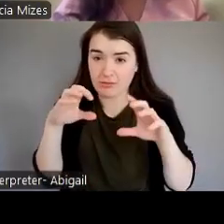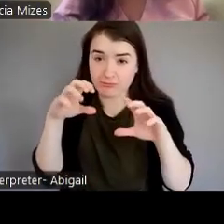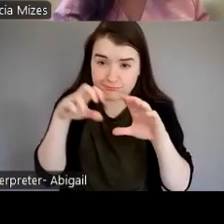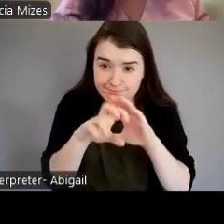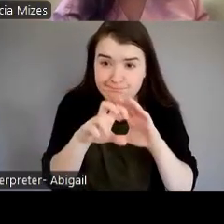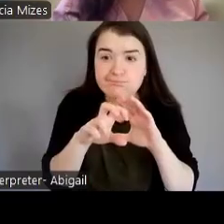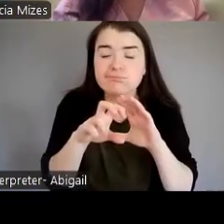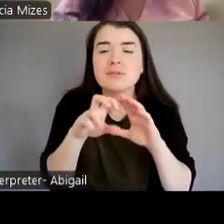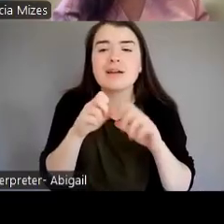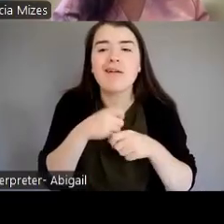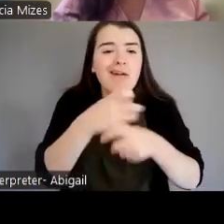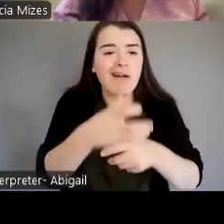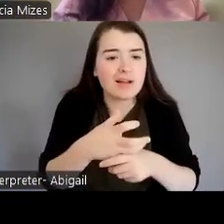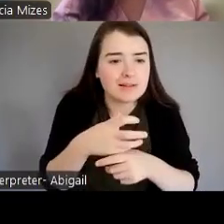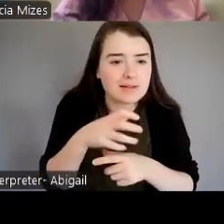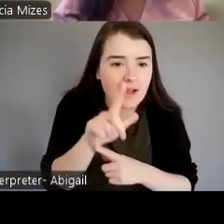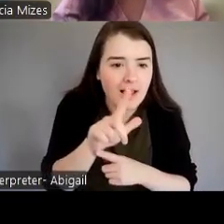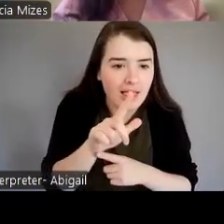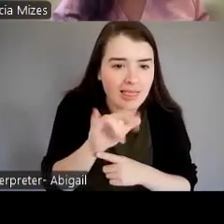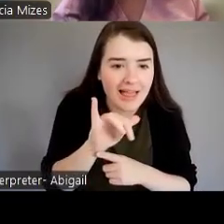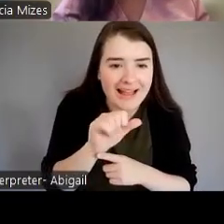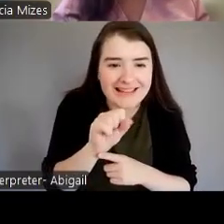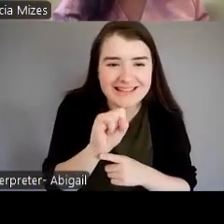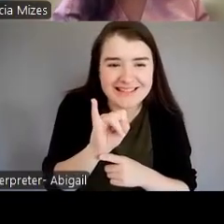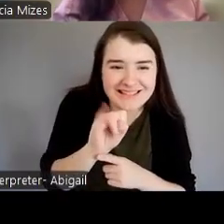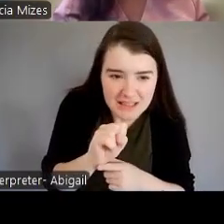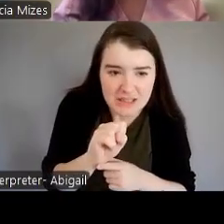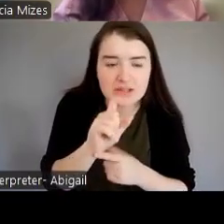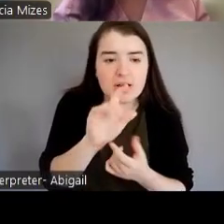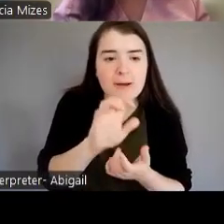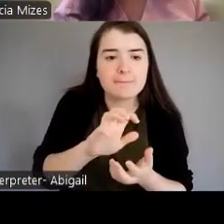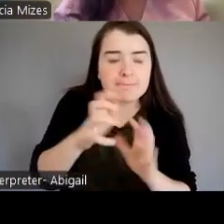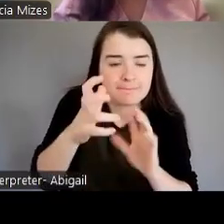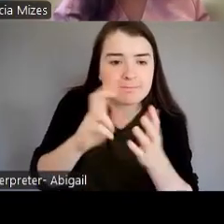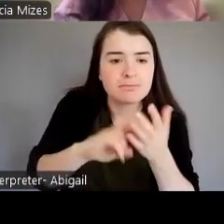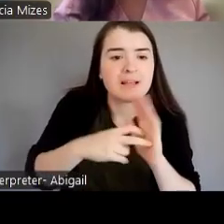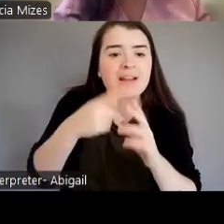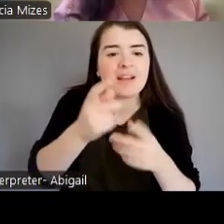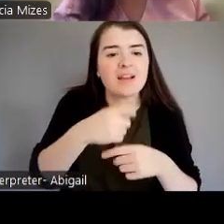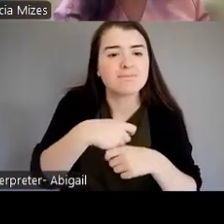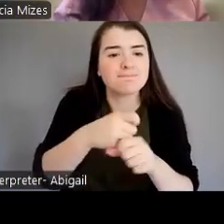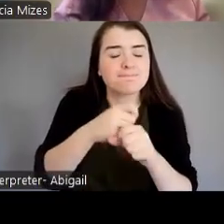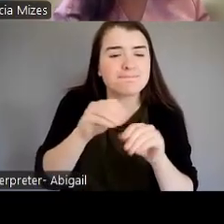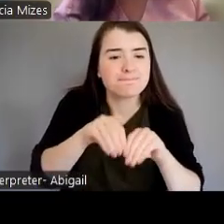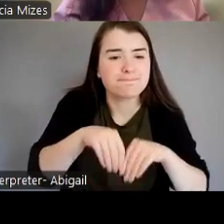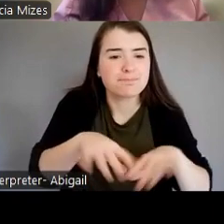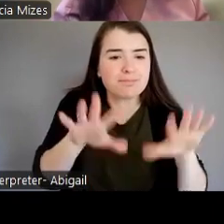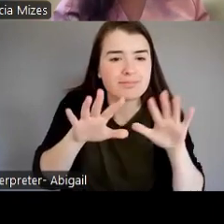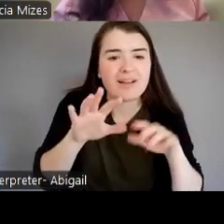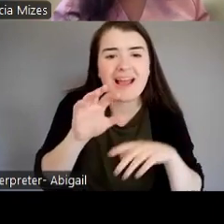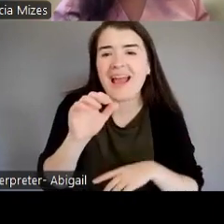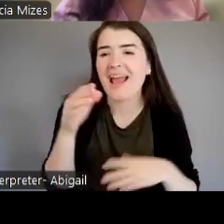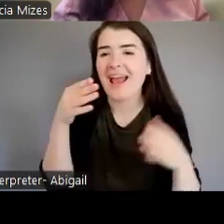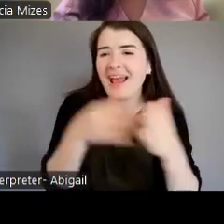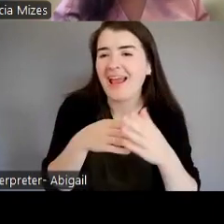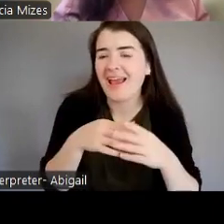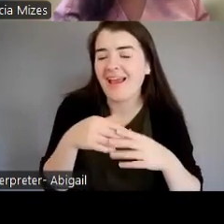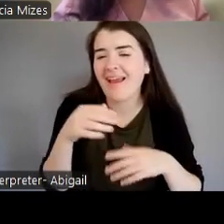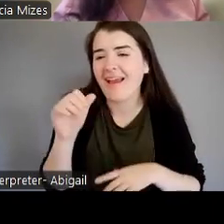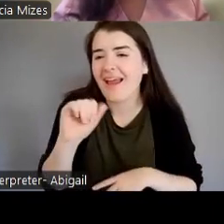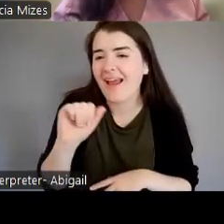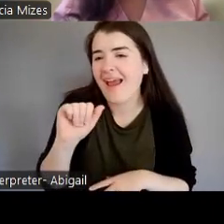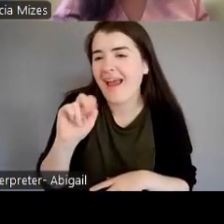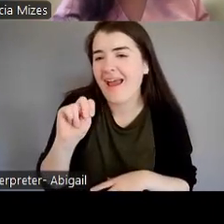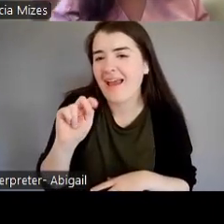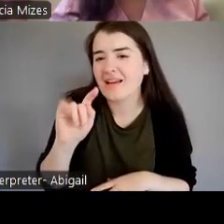cell lysis. And when your tumor cell lyses, it releases these tumor antigens and cytokines. So the virus itself